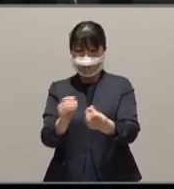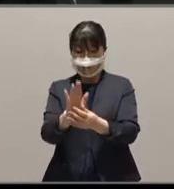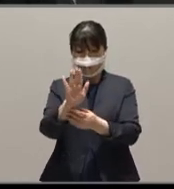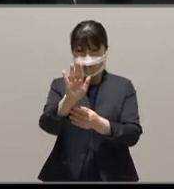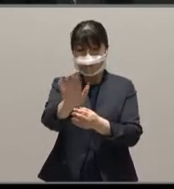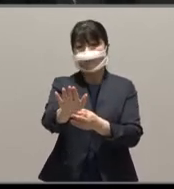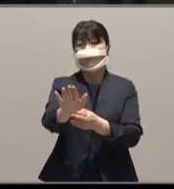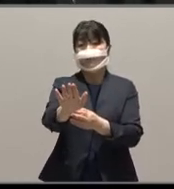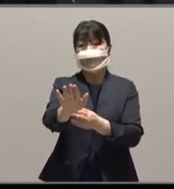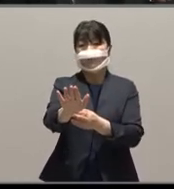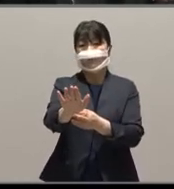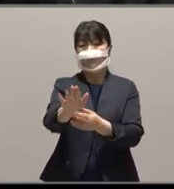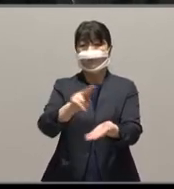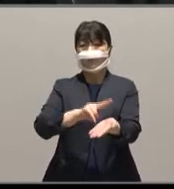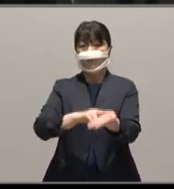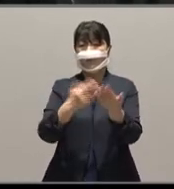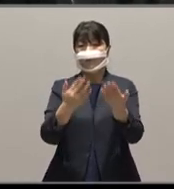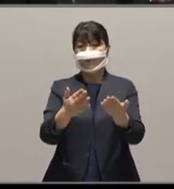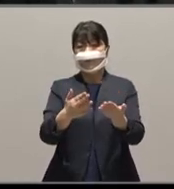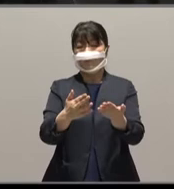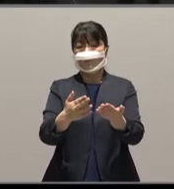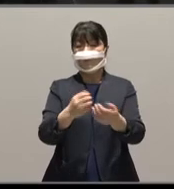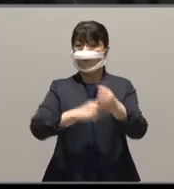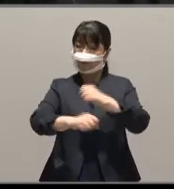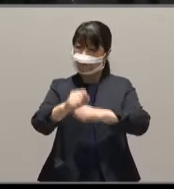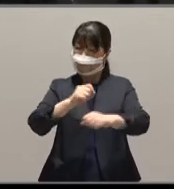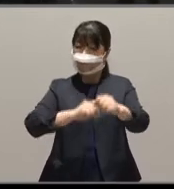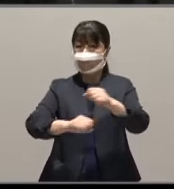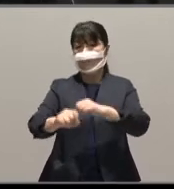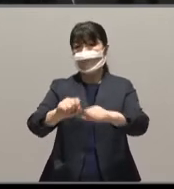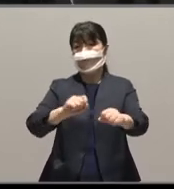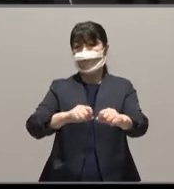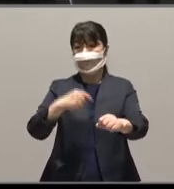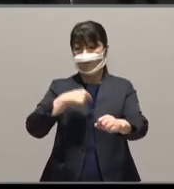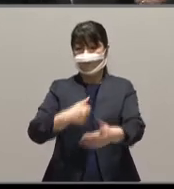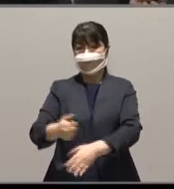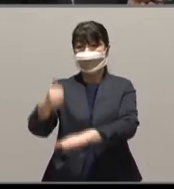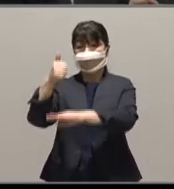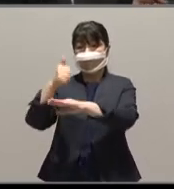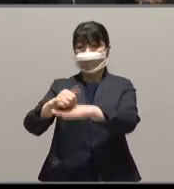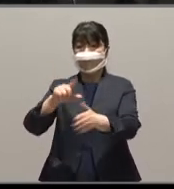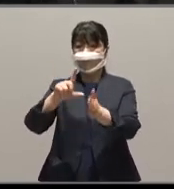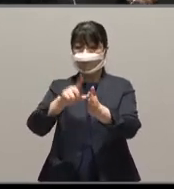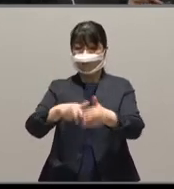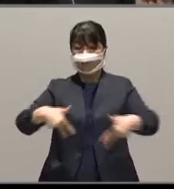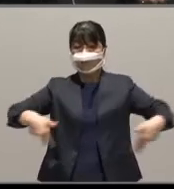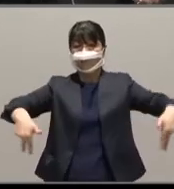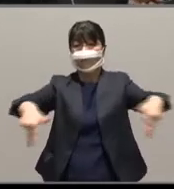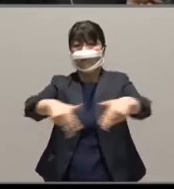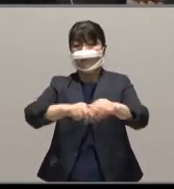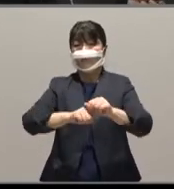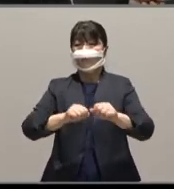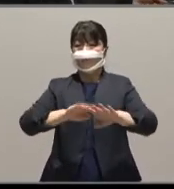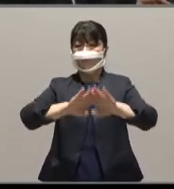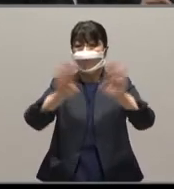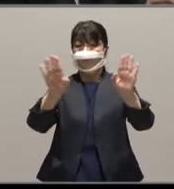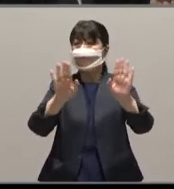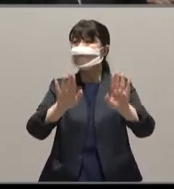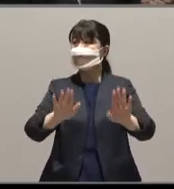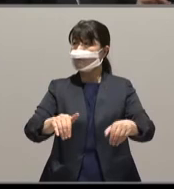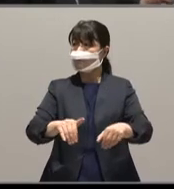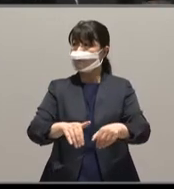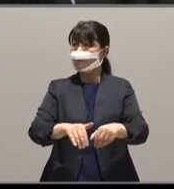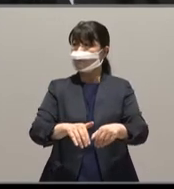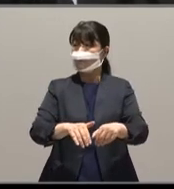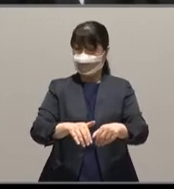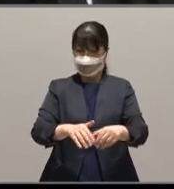two symposia. One is utilization of forest medicine and health management after corona. I